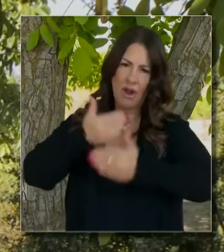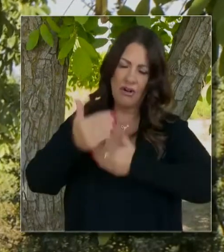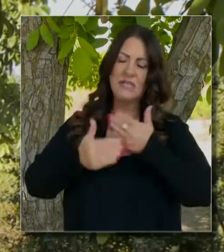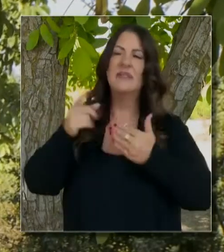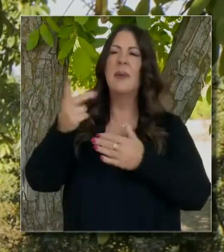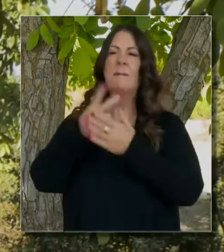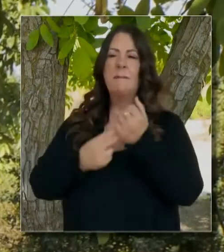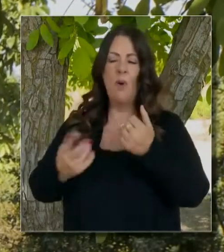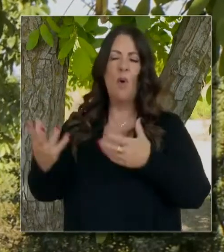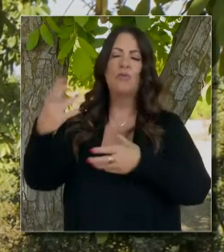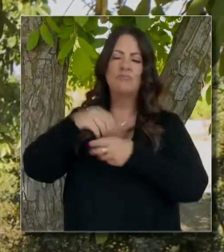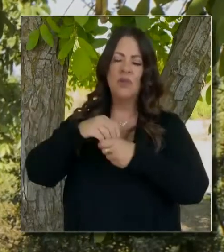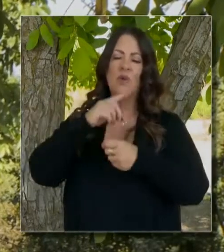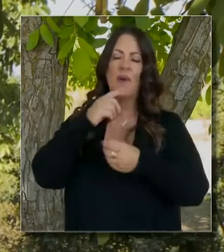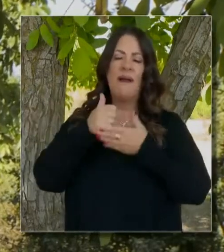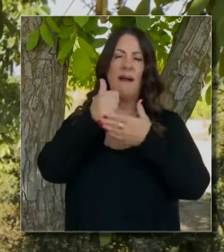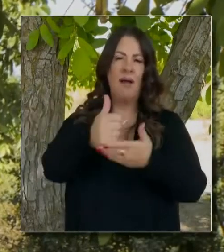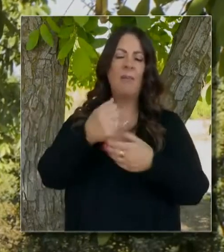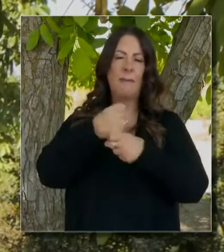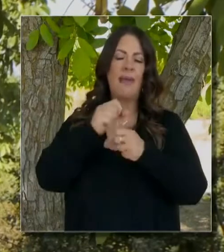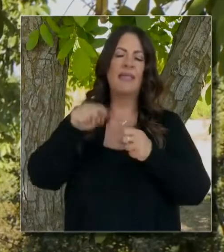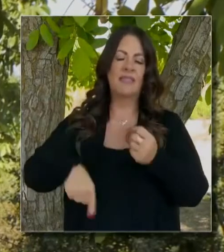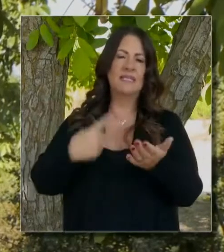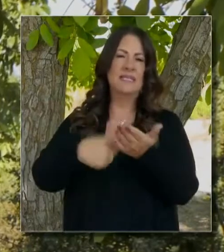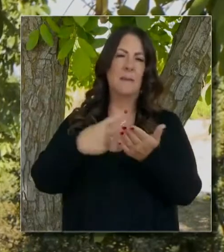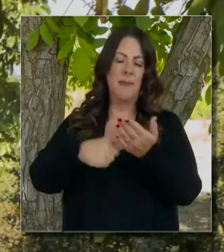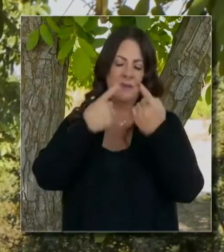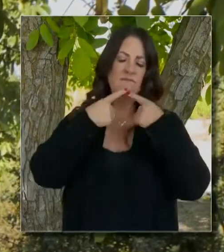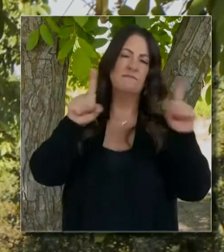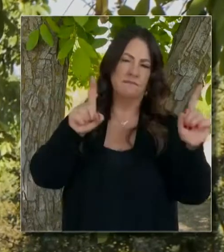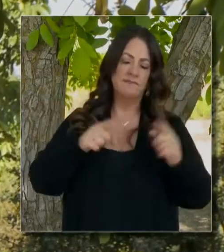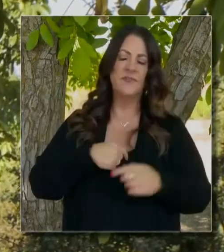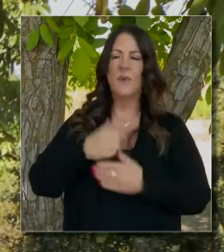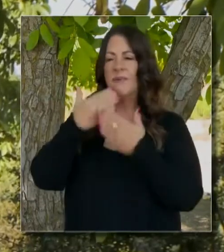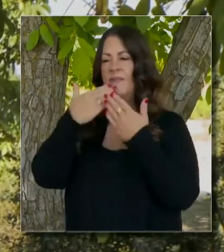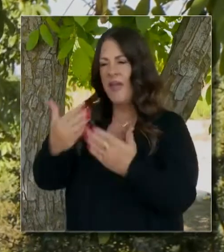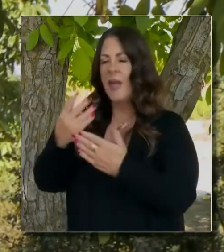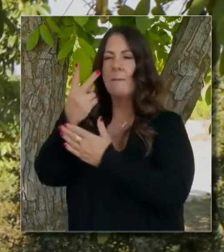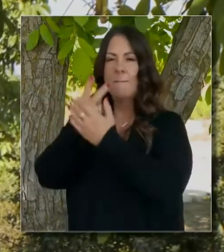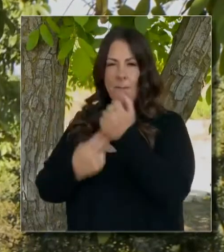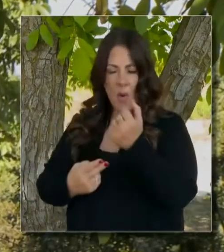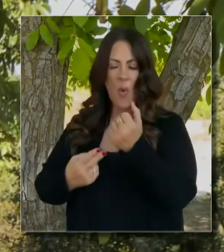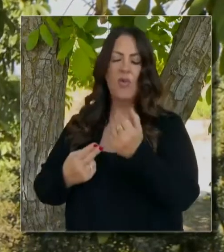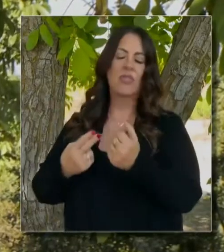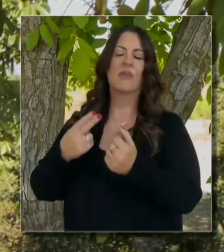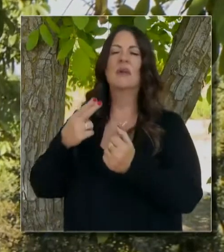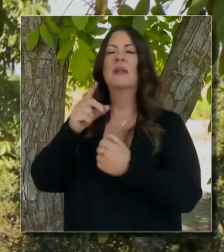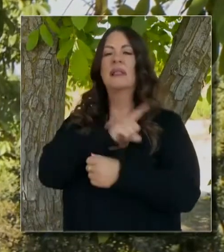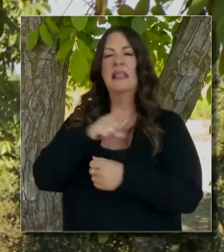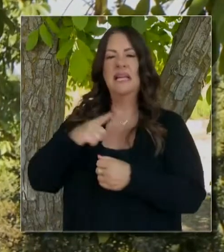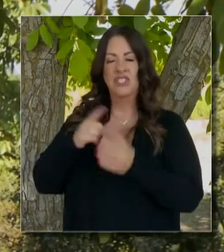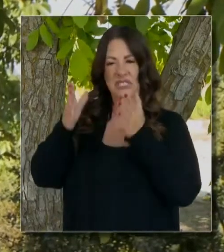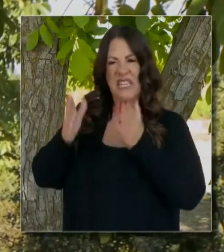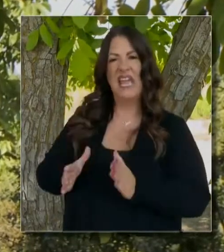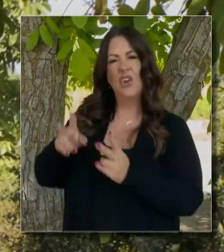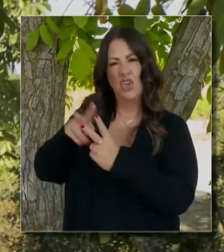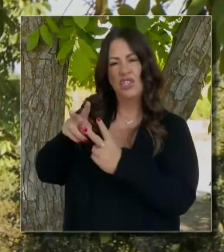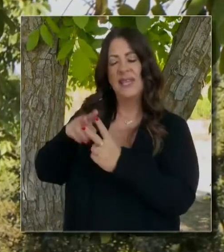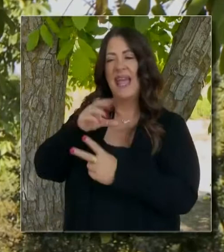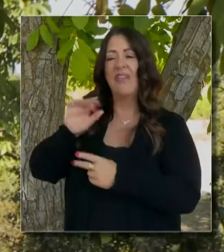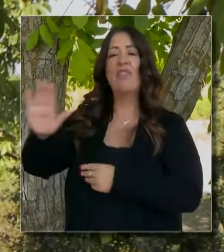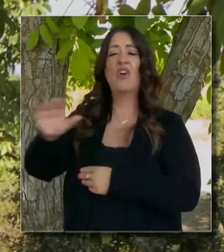debate and to this moment. And I want to just thank both of those authors and legislative leaders and their